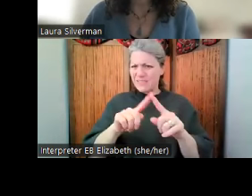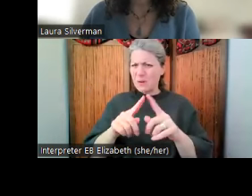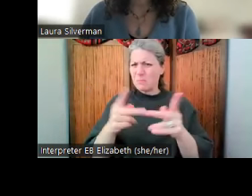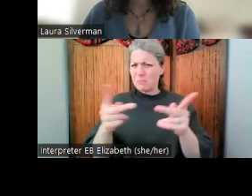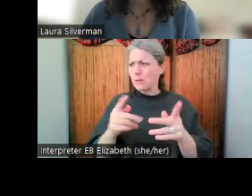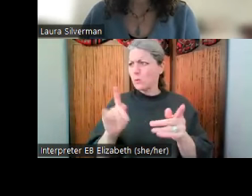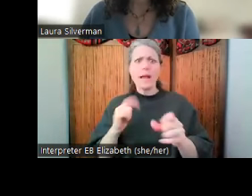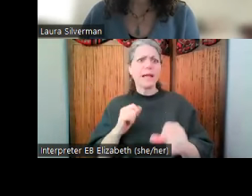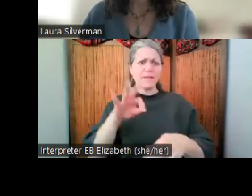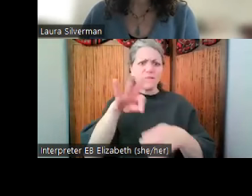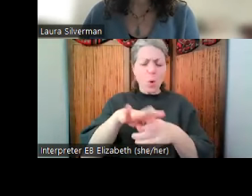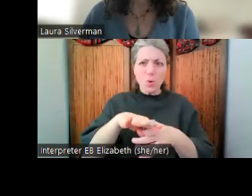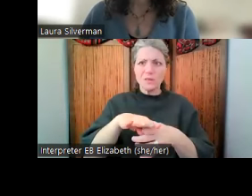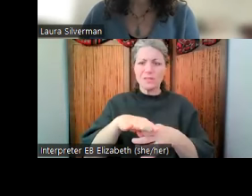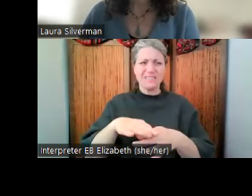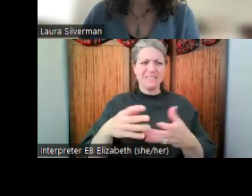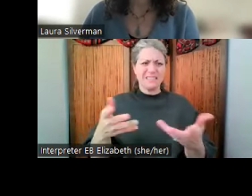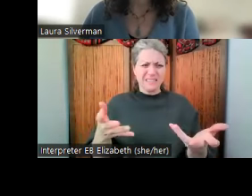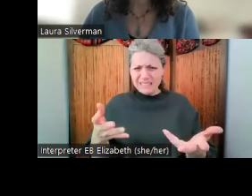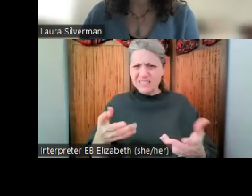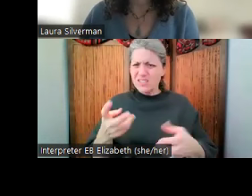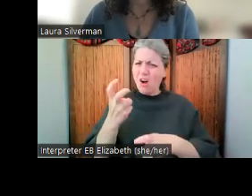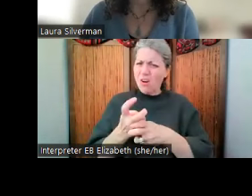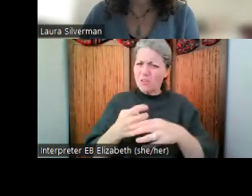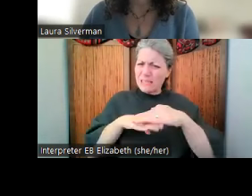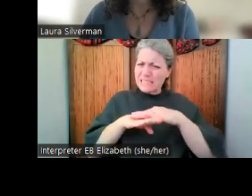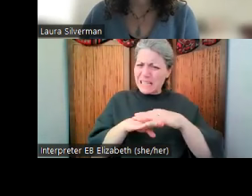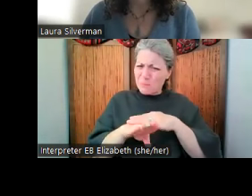hard. Polling places may have